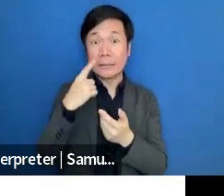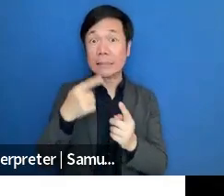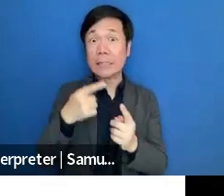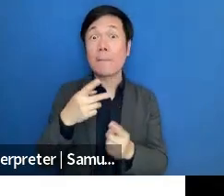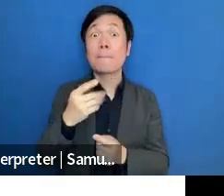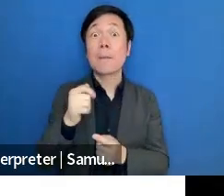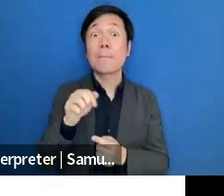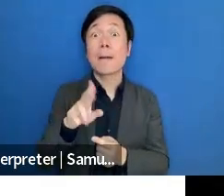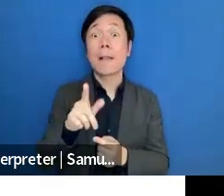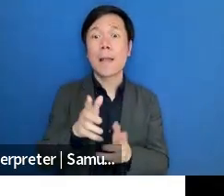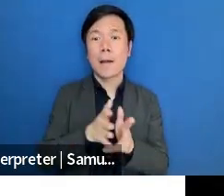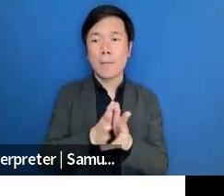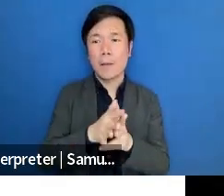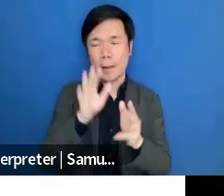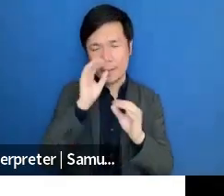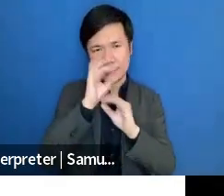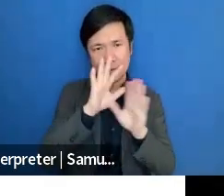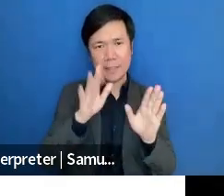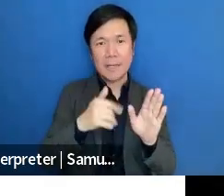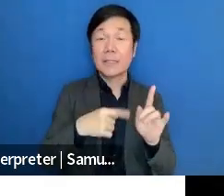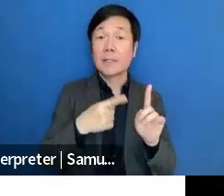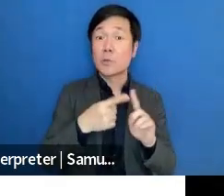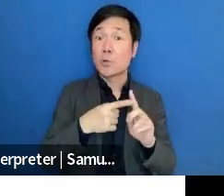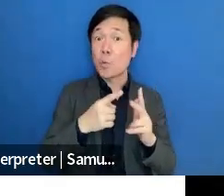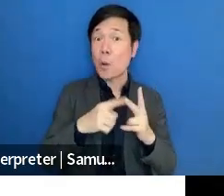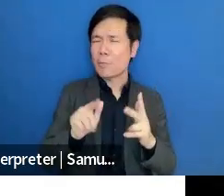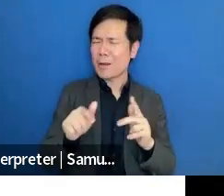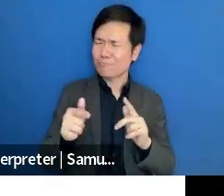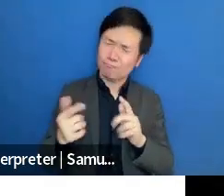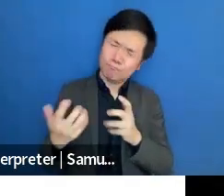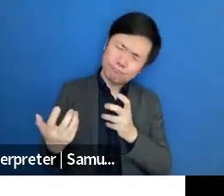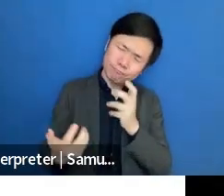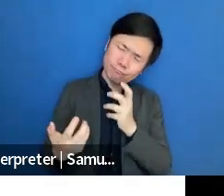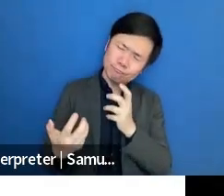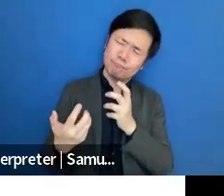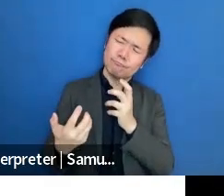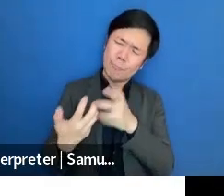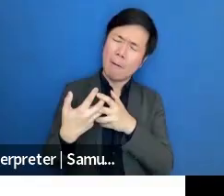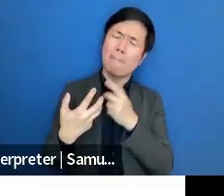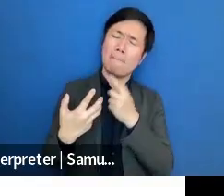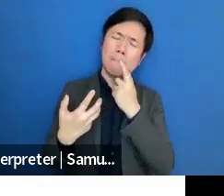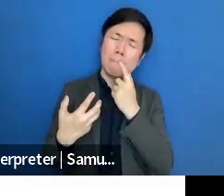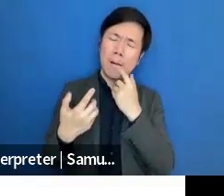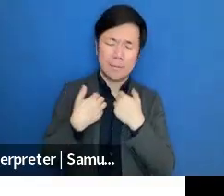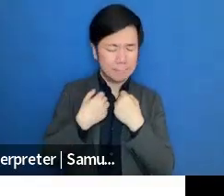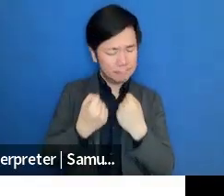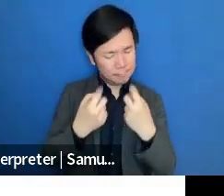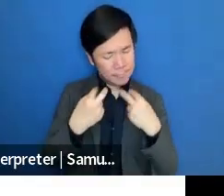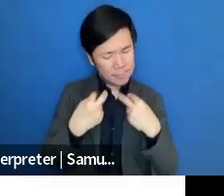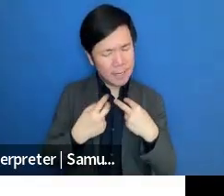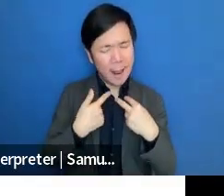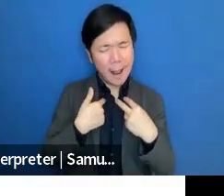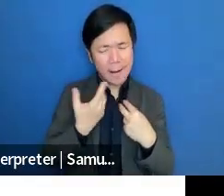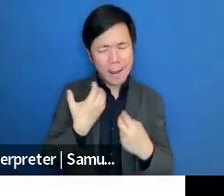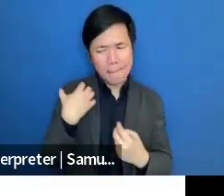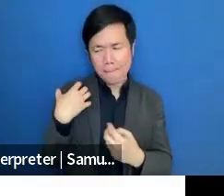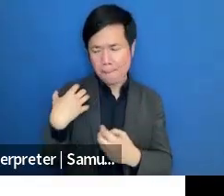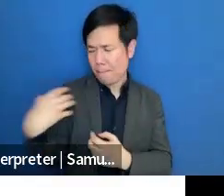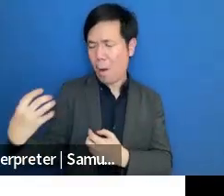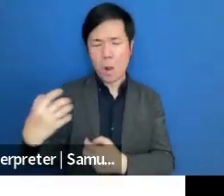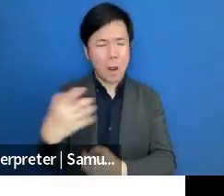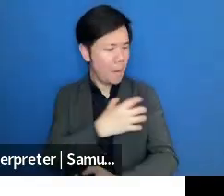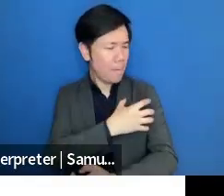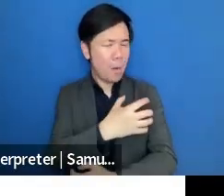self-reflection about our own biases, assumptions, and positionality, and a critical awareness of power dynamics shaping